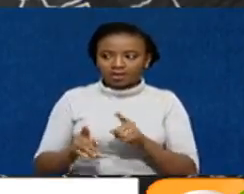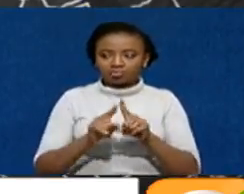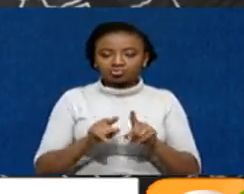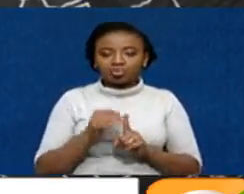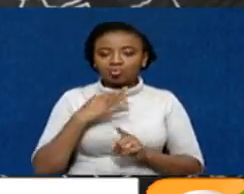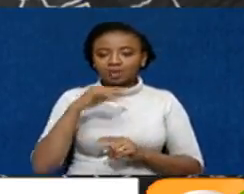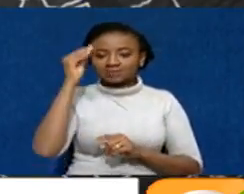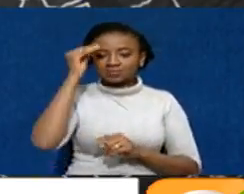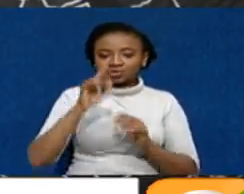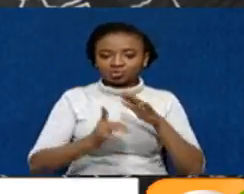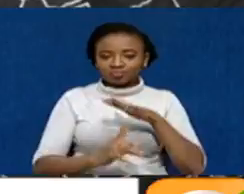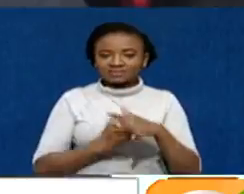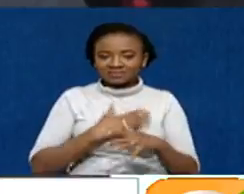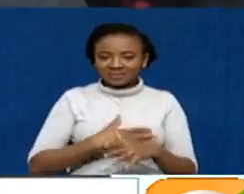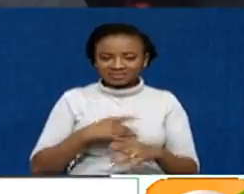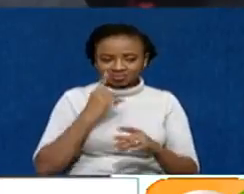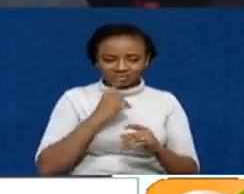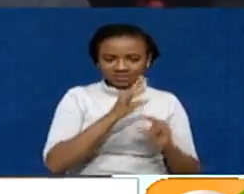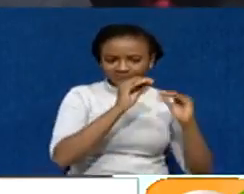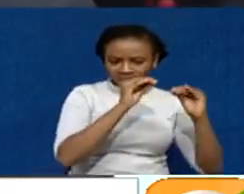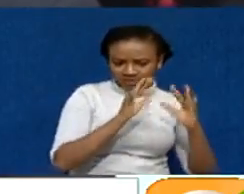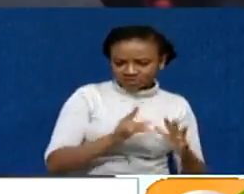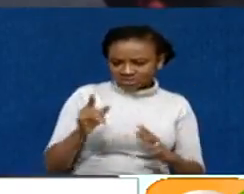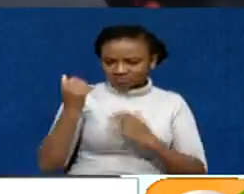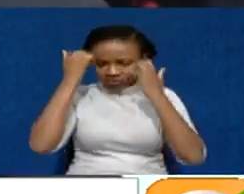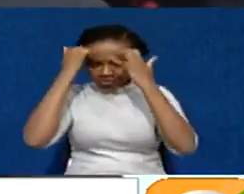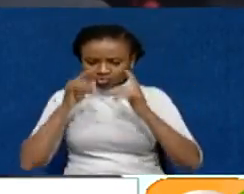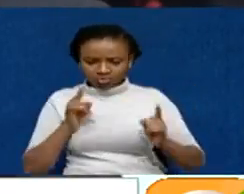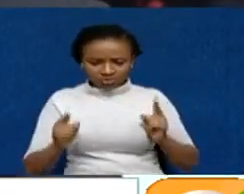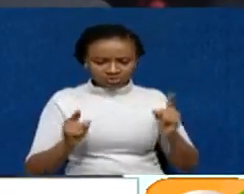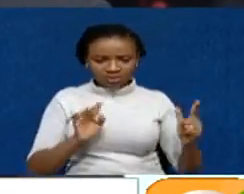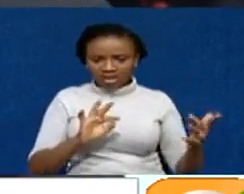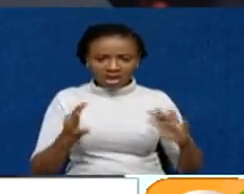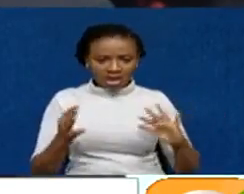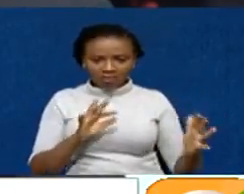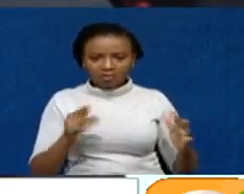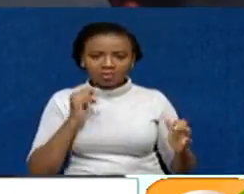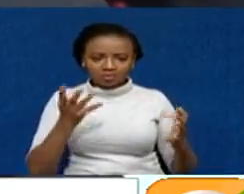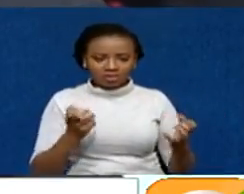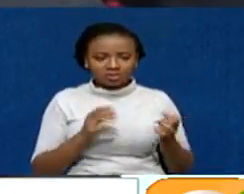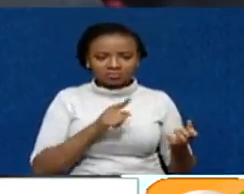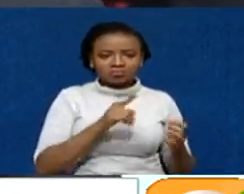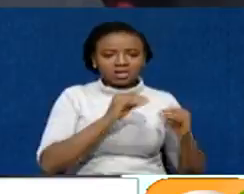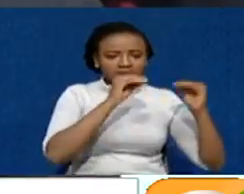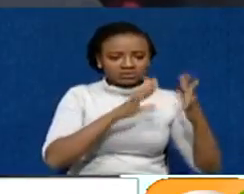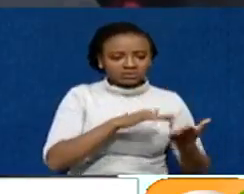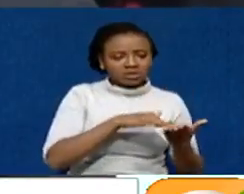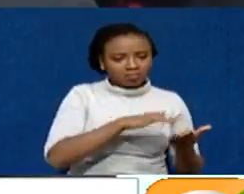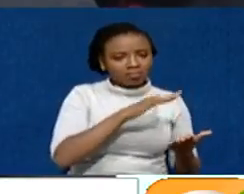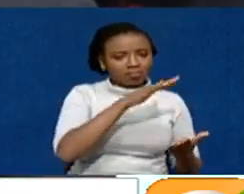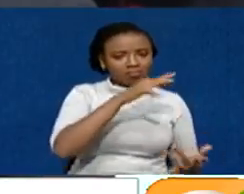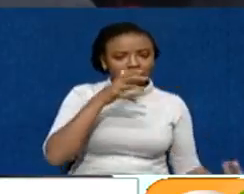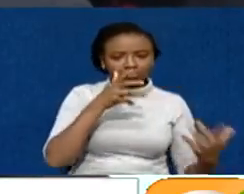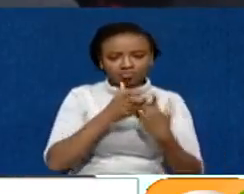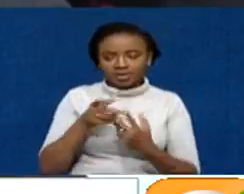also look into the teachers-learners ratio. The government and other stakeholders should give more capacity and